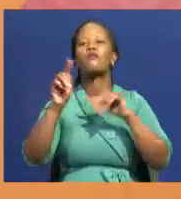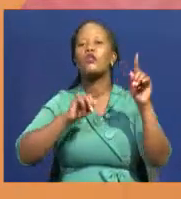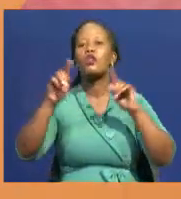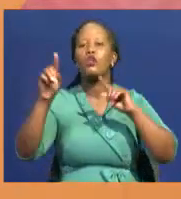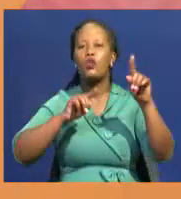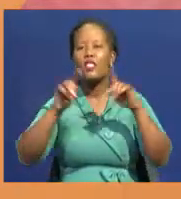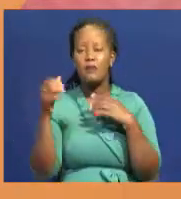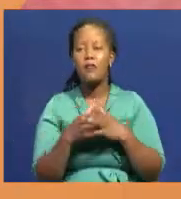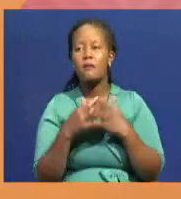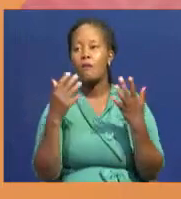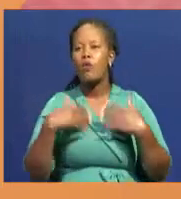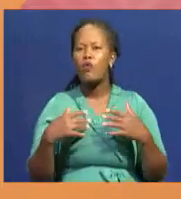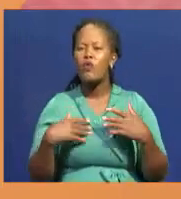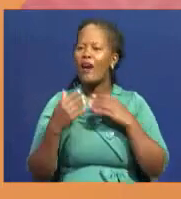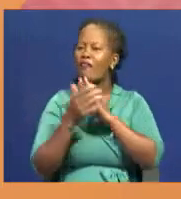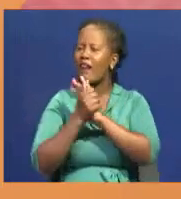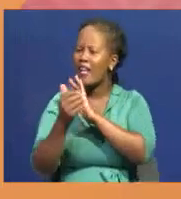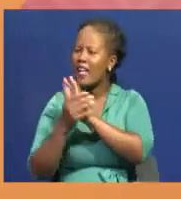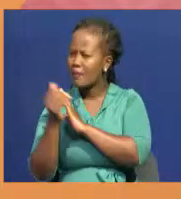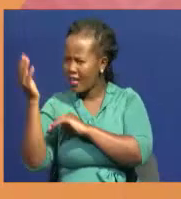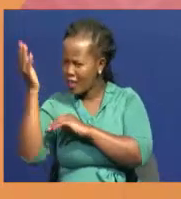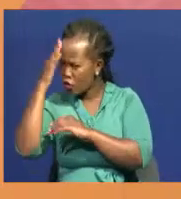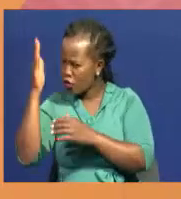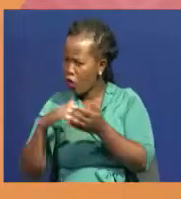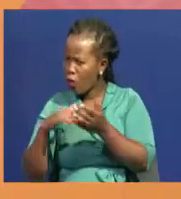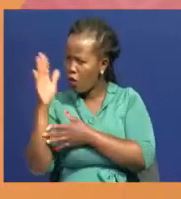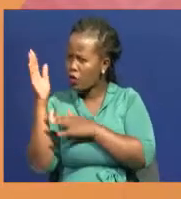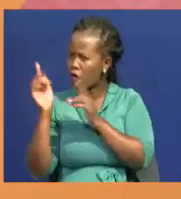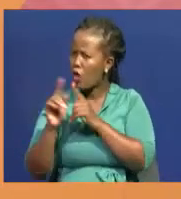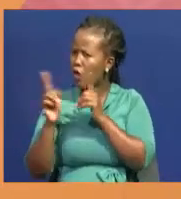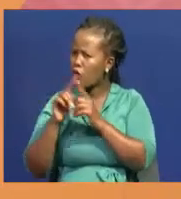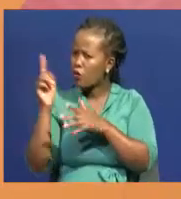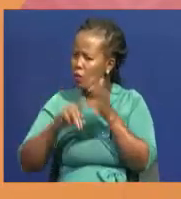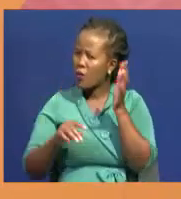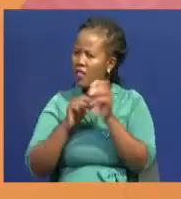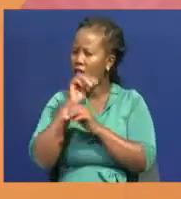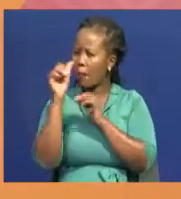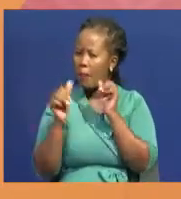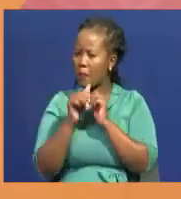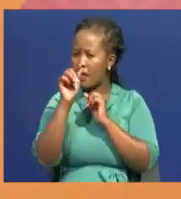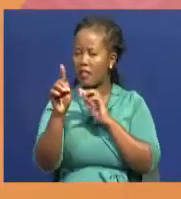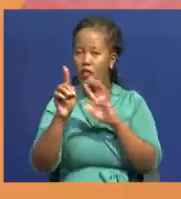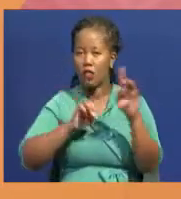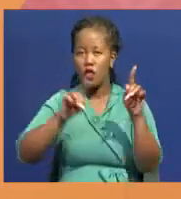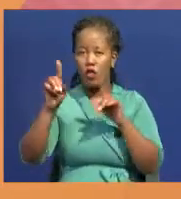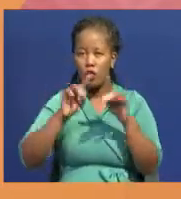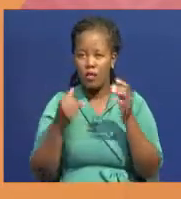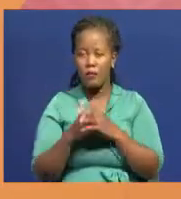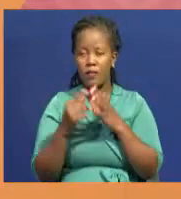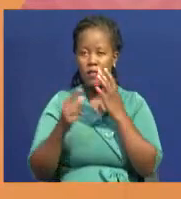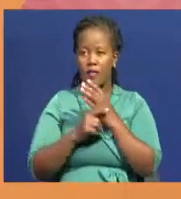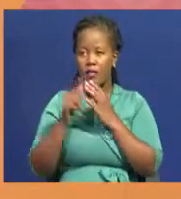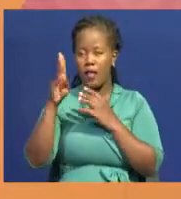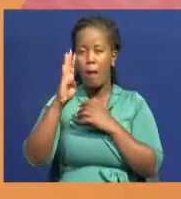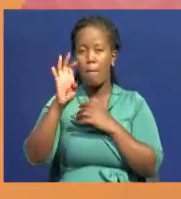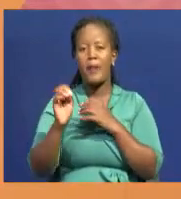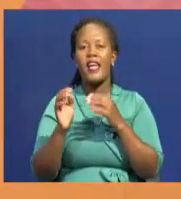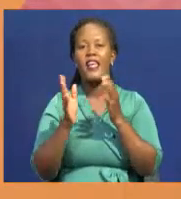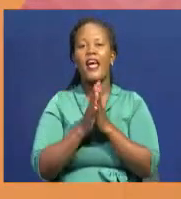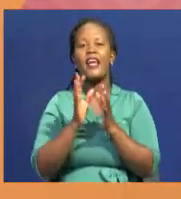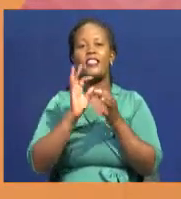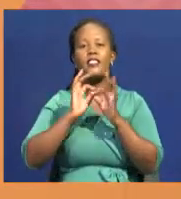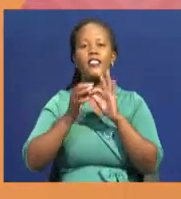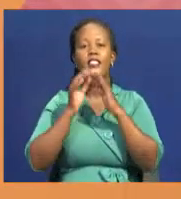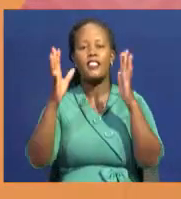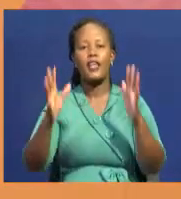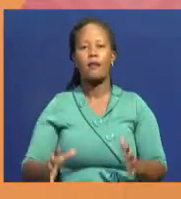be engaging an expert to know more and exactly what is conference tourism. My name is Ben Troy Njoe, and our sign language